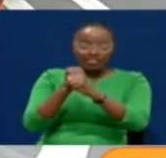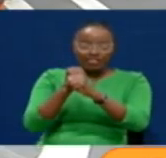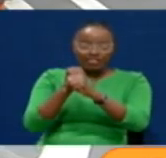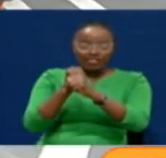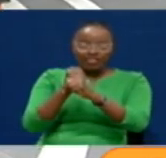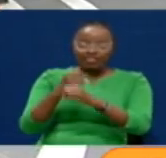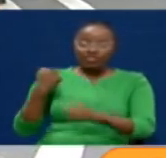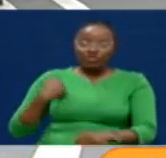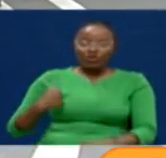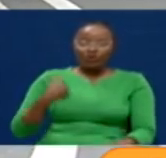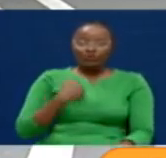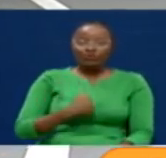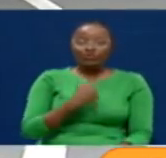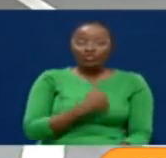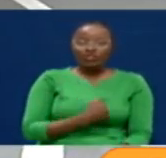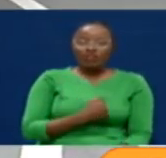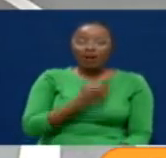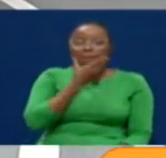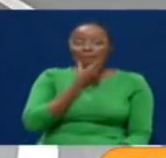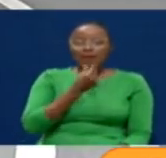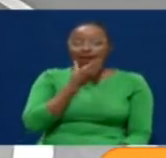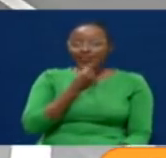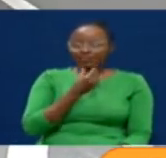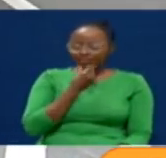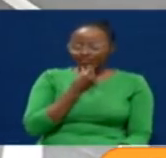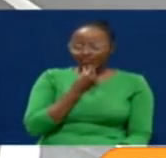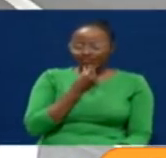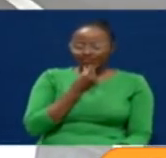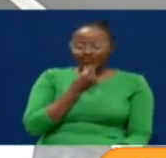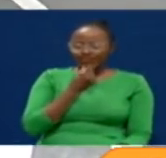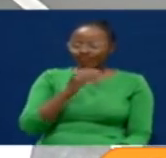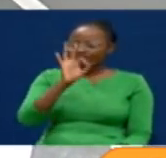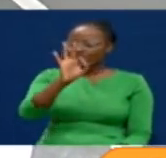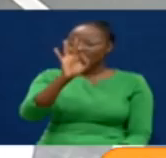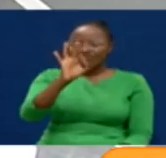Sir Charles. What a man. Wow. Great man. What a